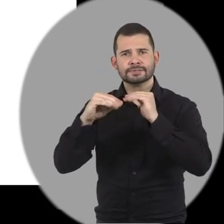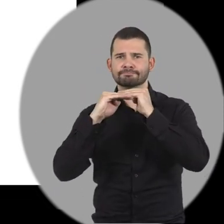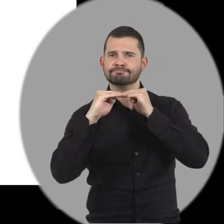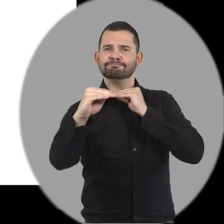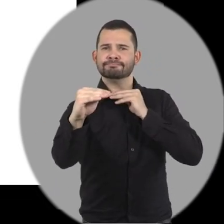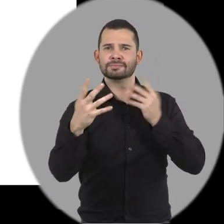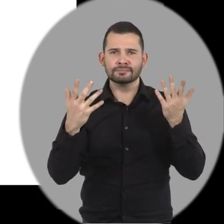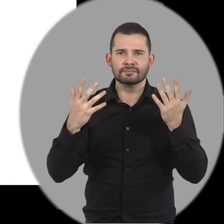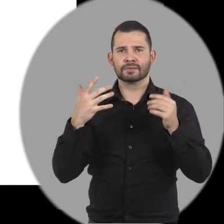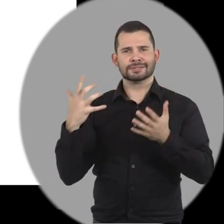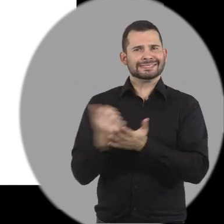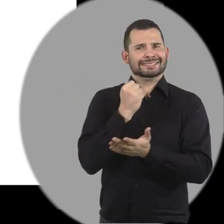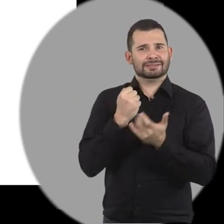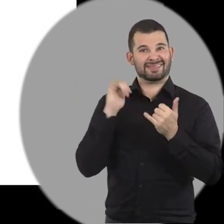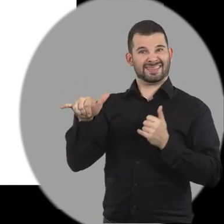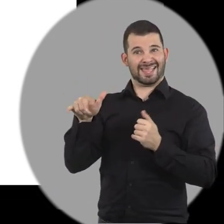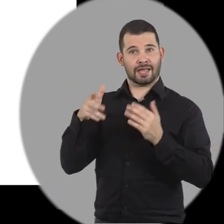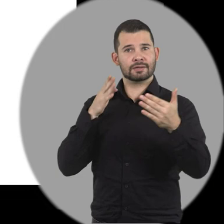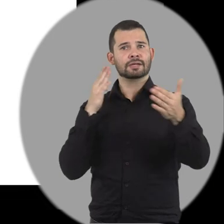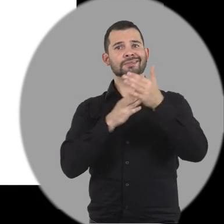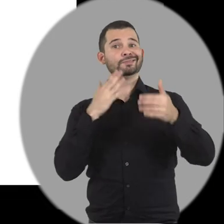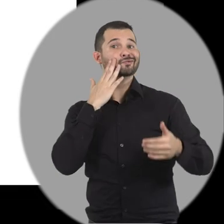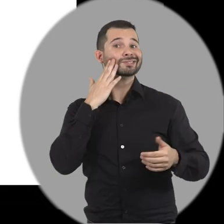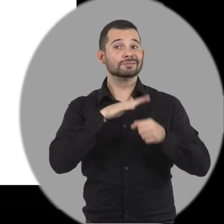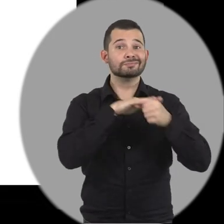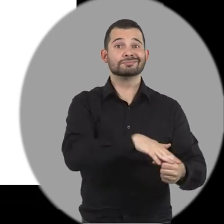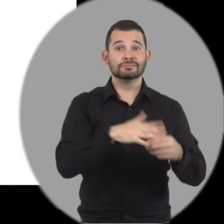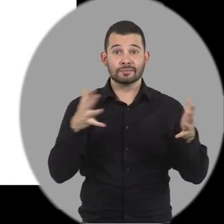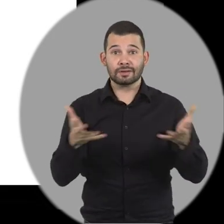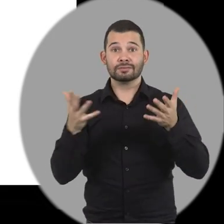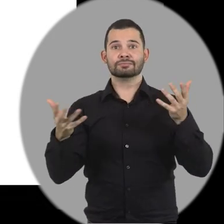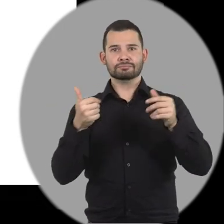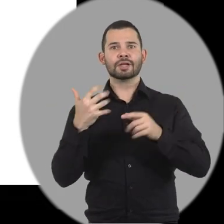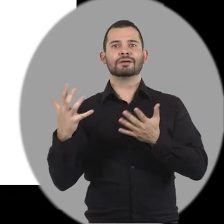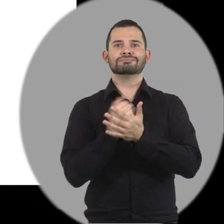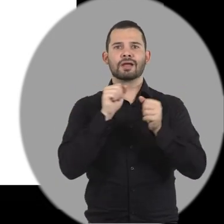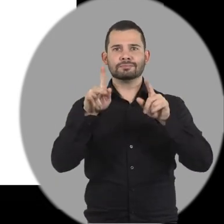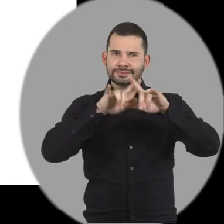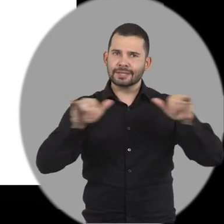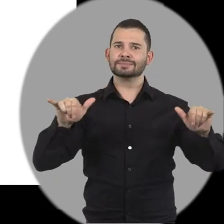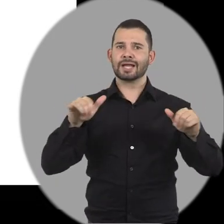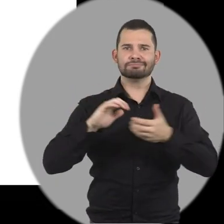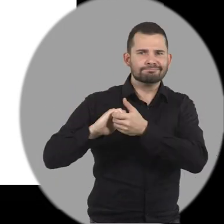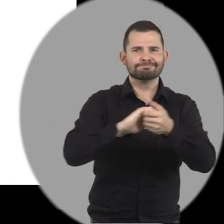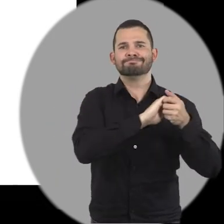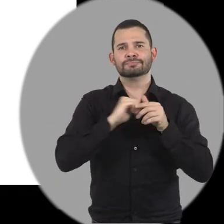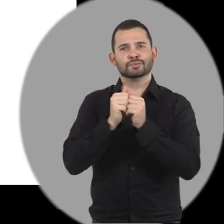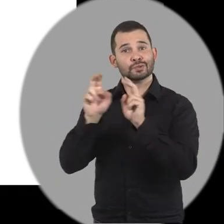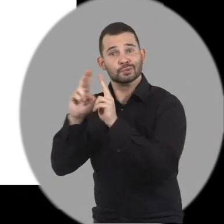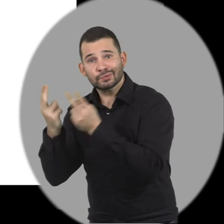momentum created by the anti-racism movement and solidify a higher level of commitment from our leaders, unions, and